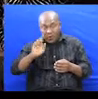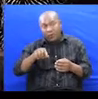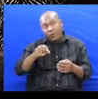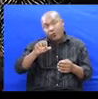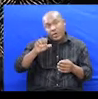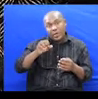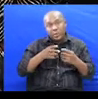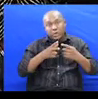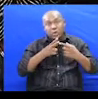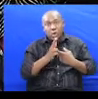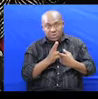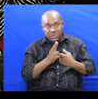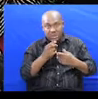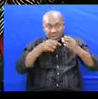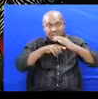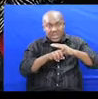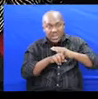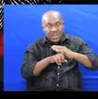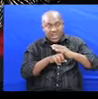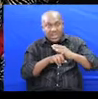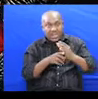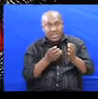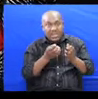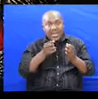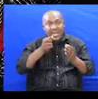of solute in gram,